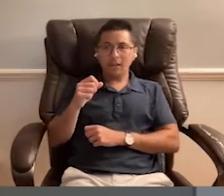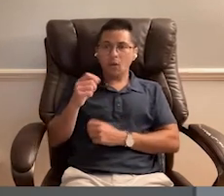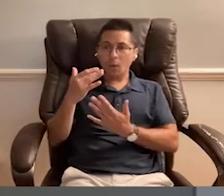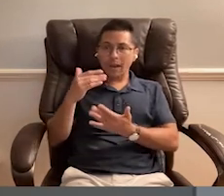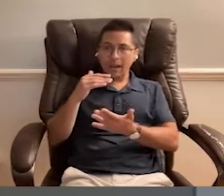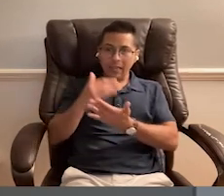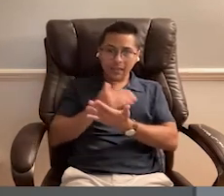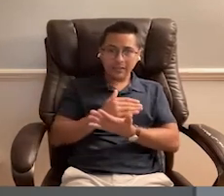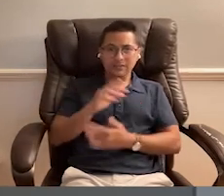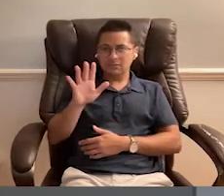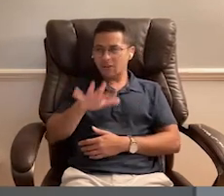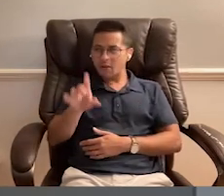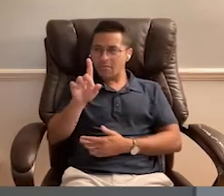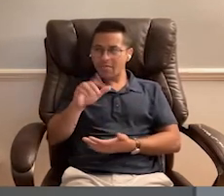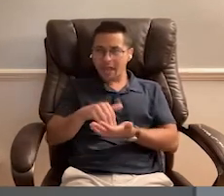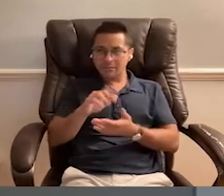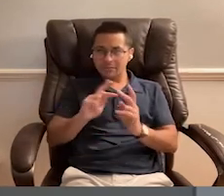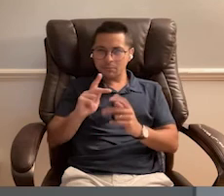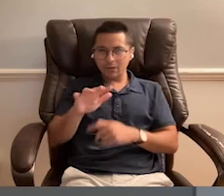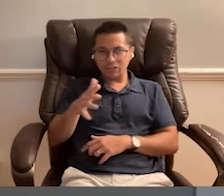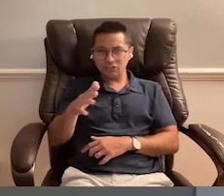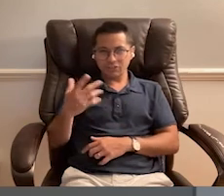These individuals are giving waiting list to waiver